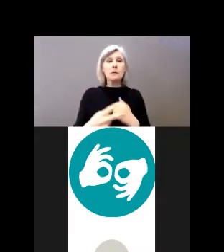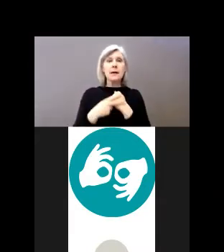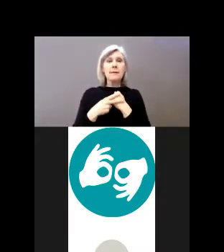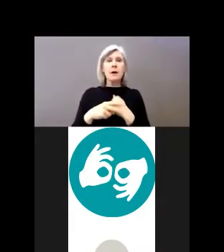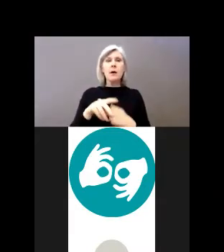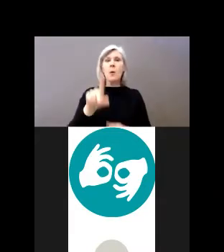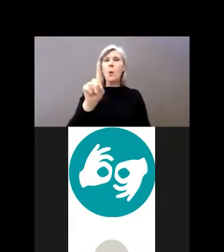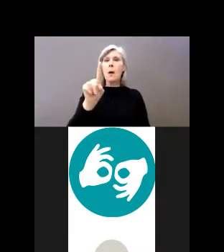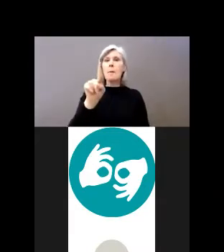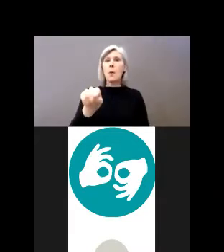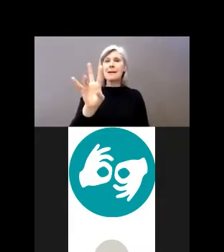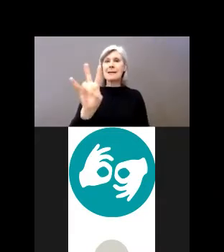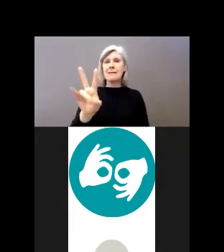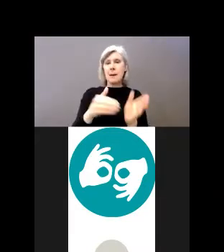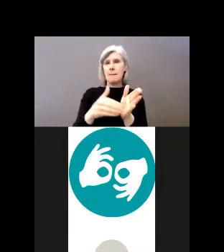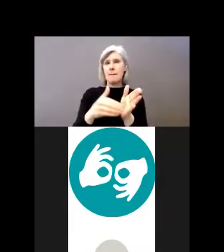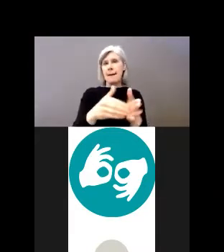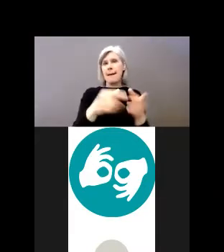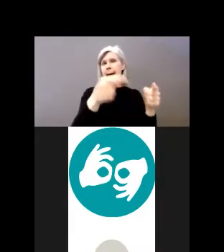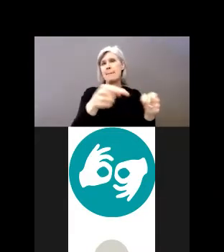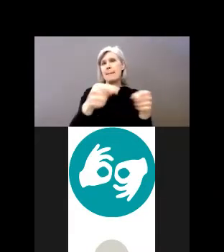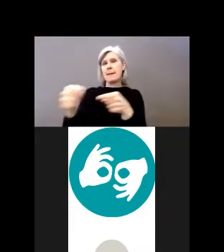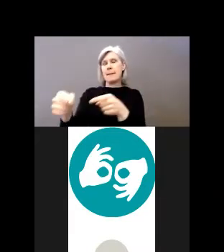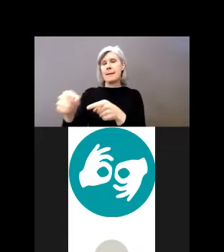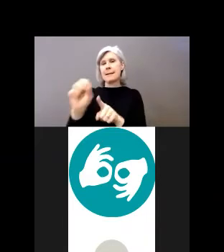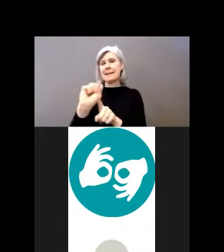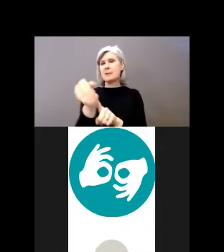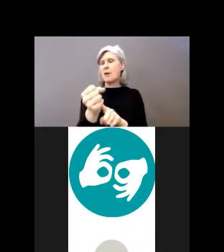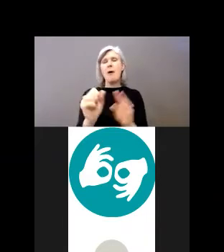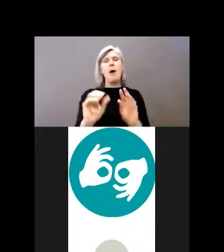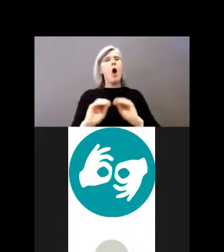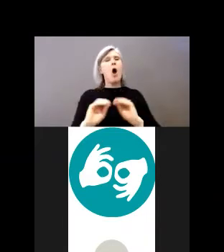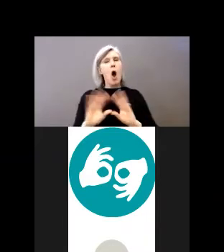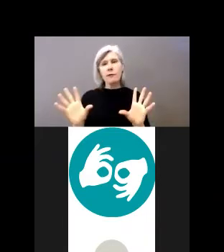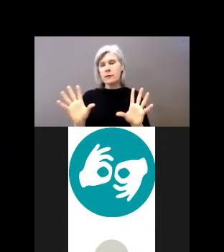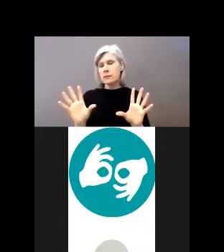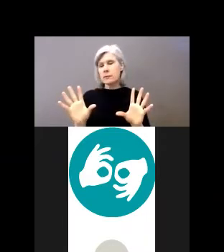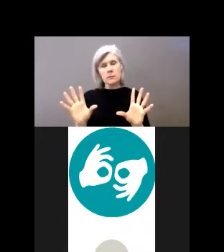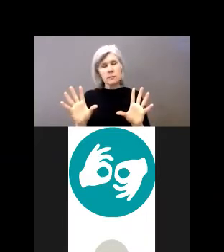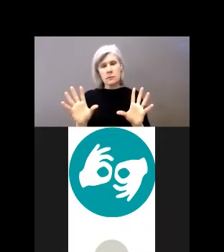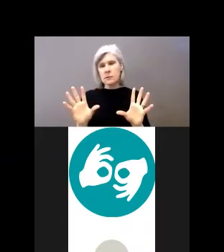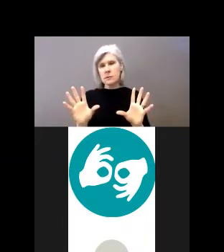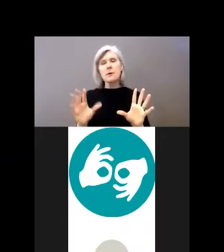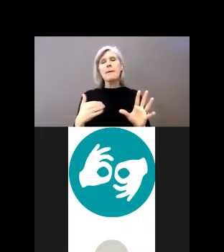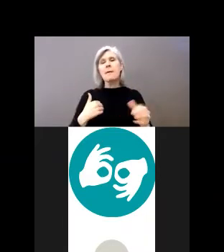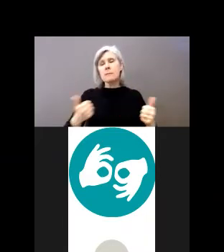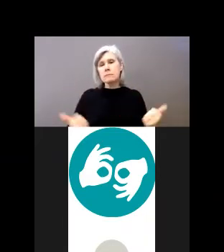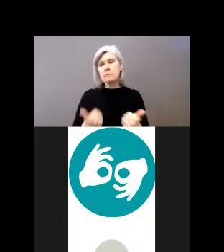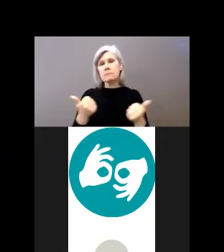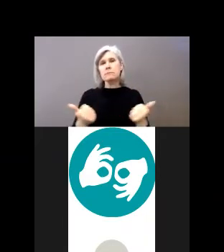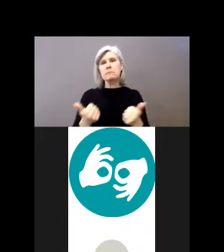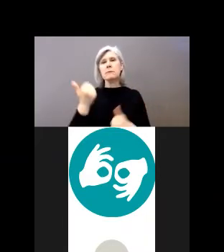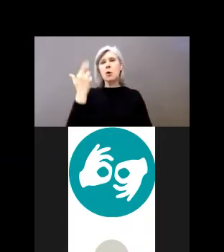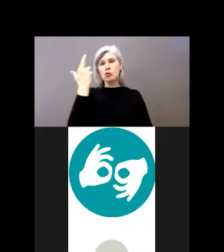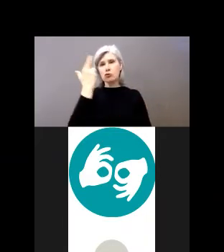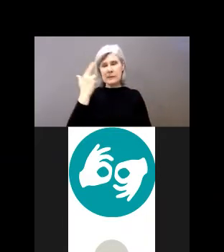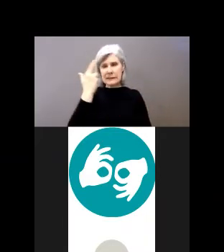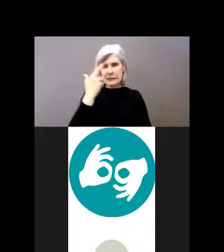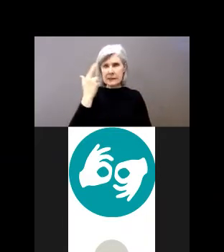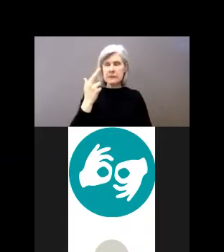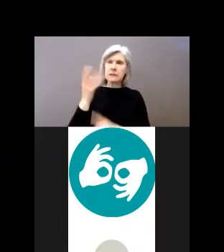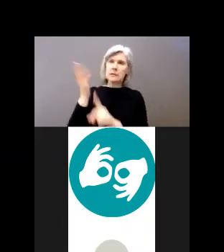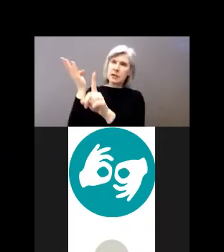we'd have to deal with. So there's a clear business case that needs to be made to our policymakers and governments and